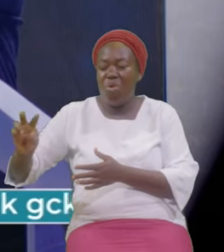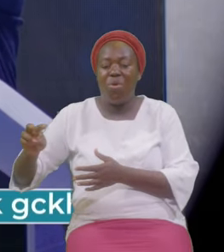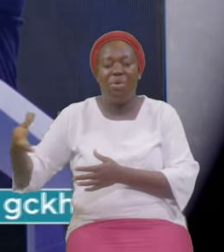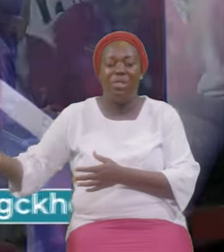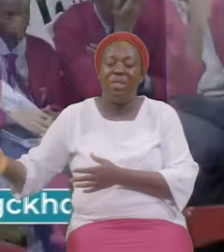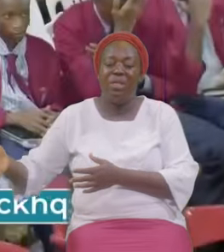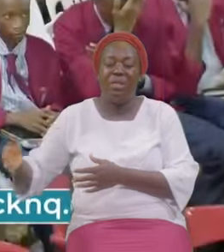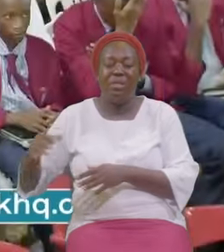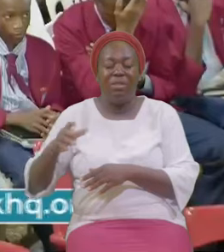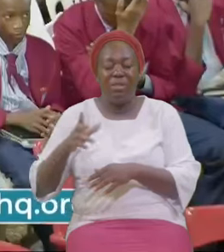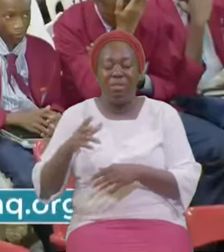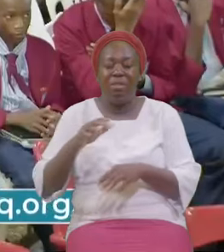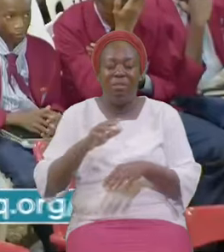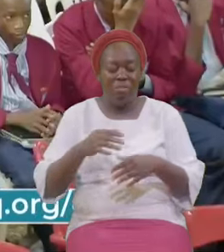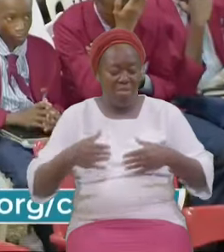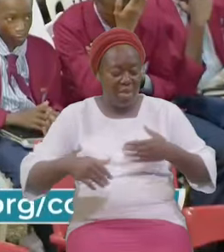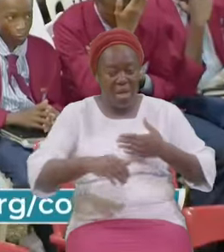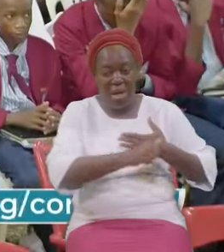here, behind.